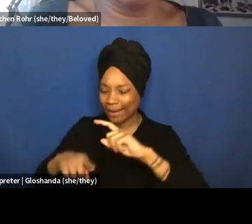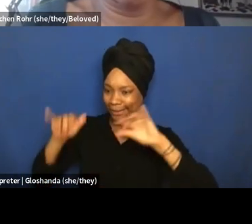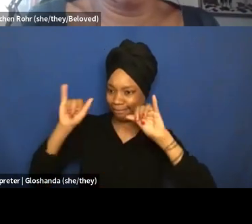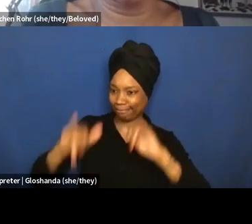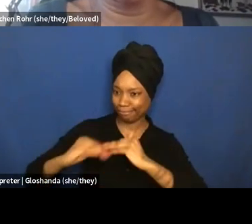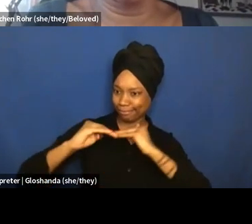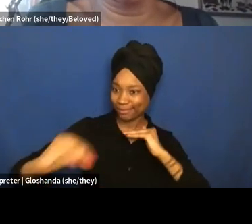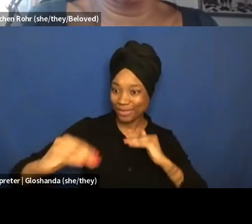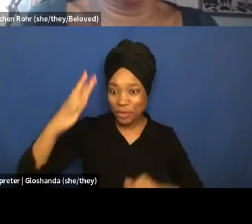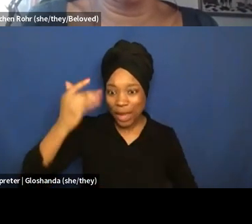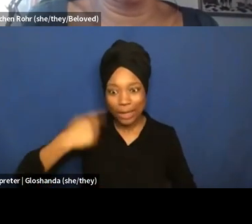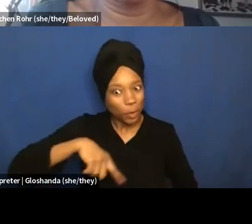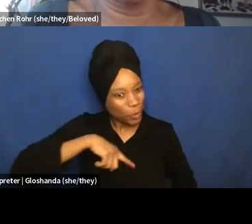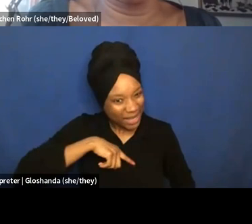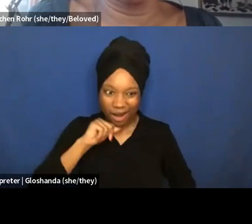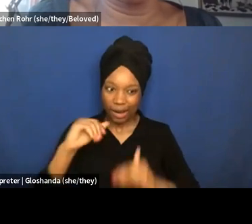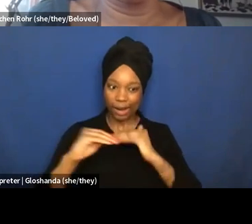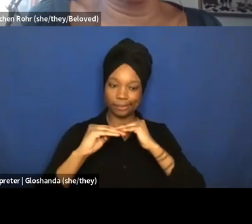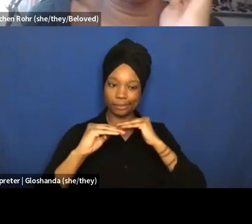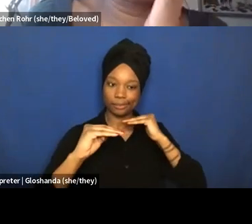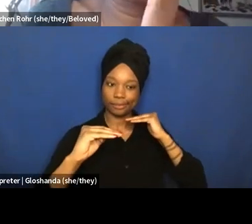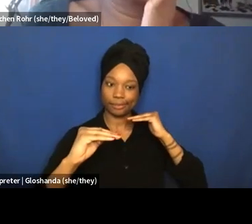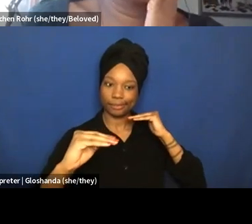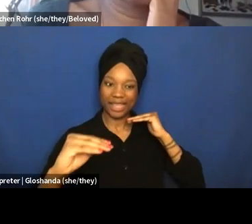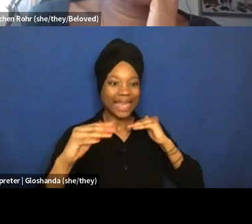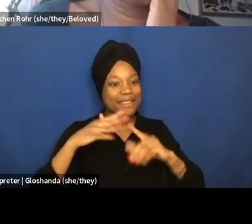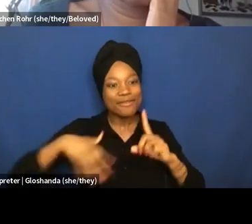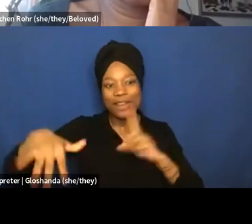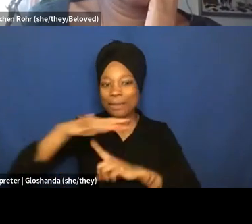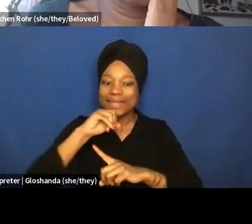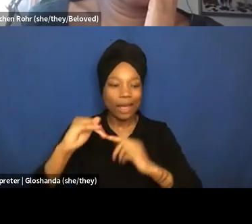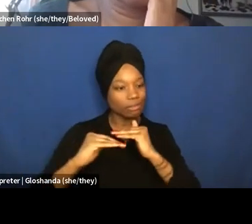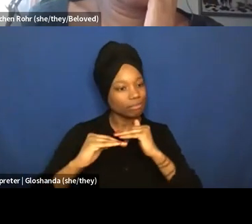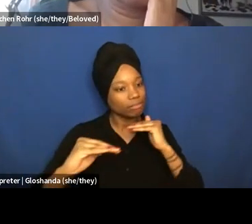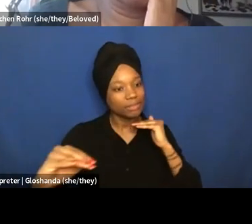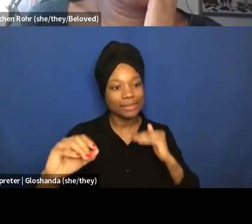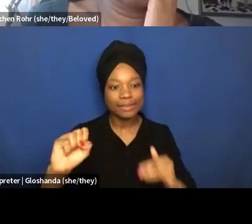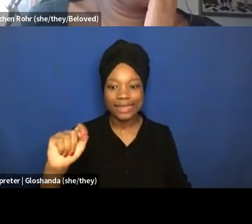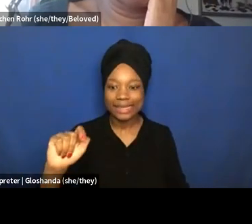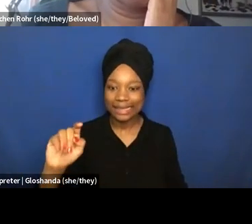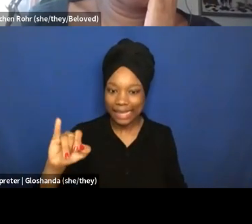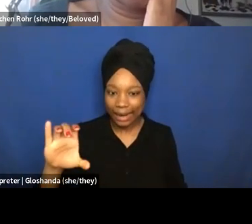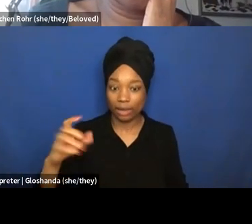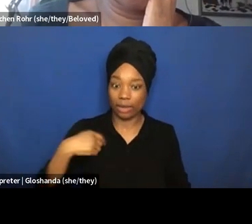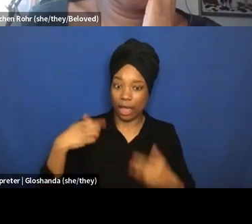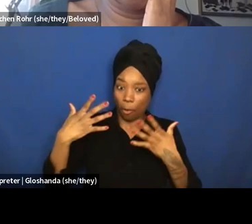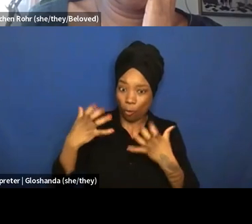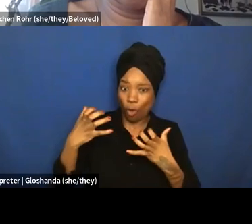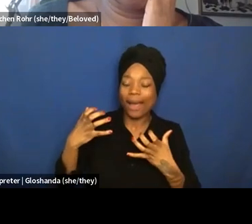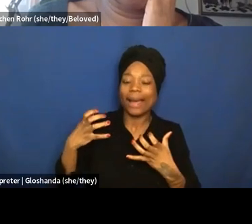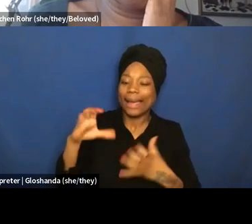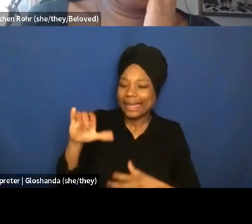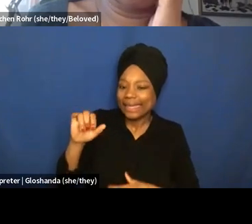is not static. So to me, a vision of a care world is also one that's more ecologically balanced, a world that is